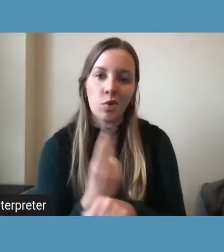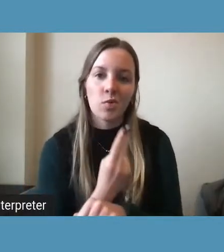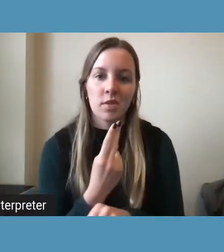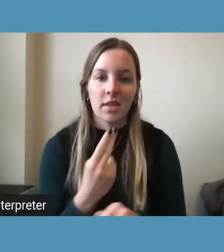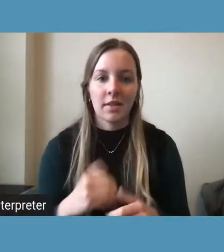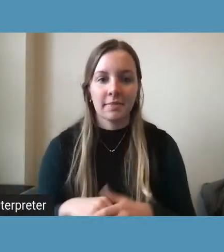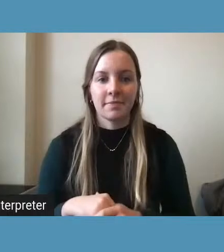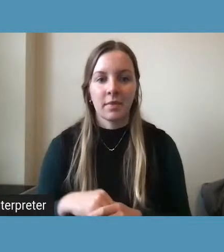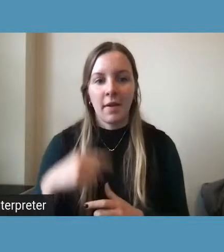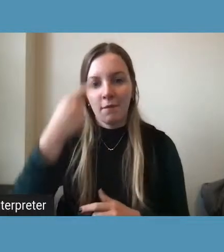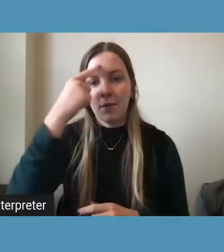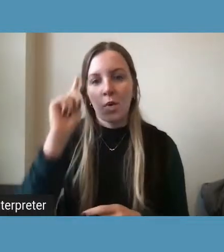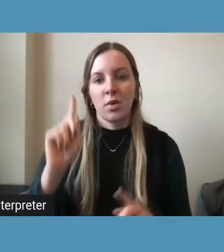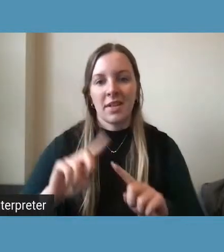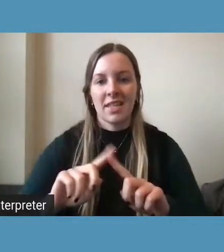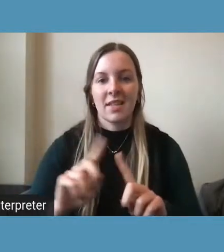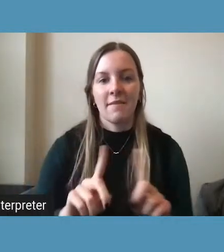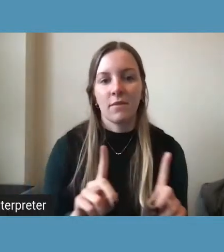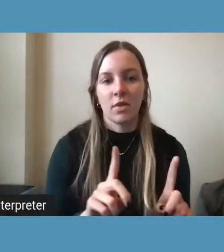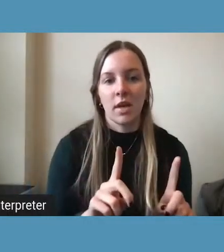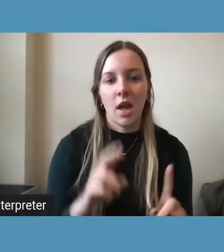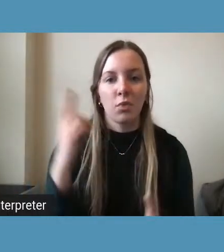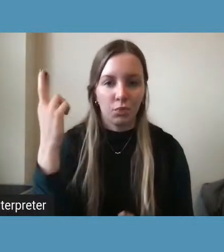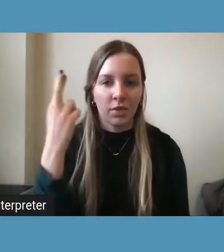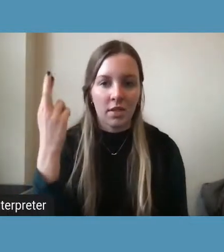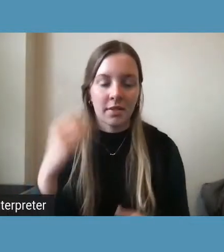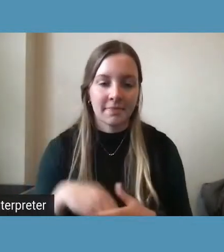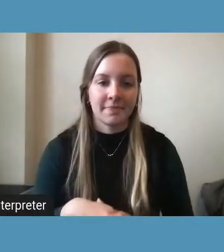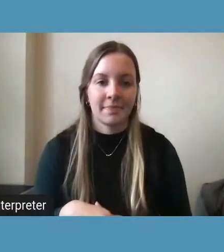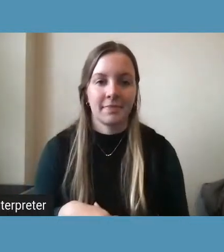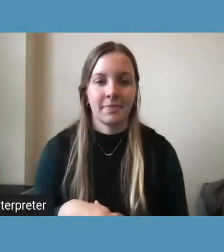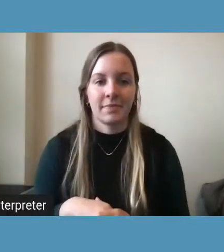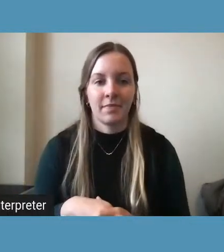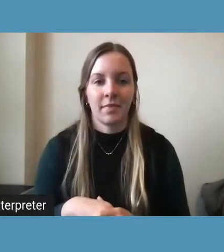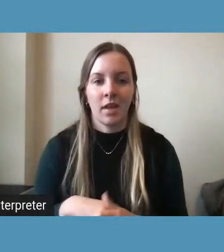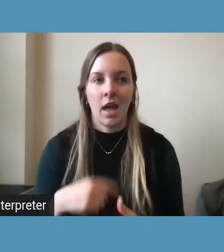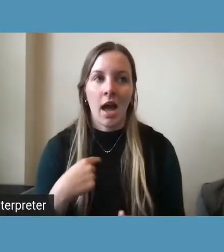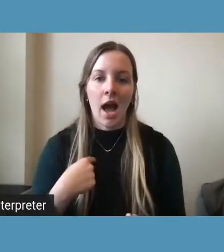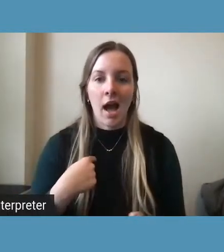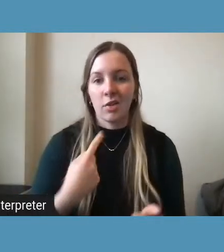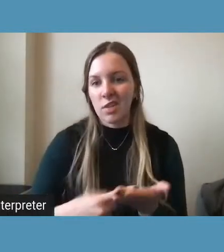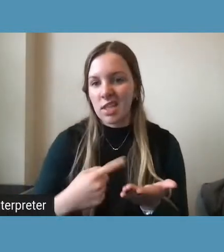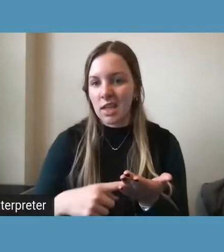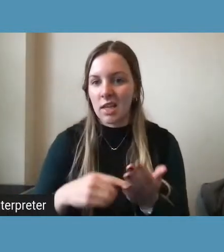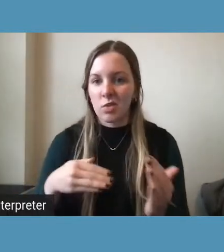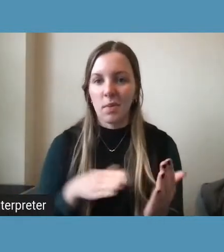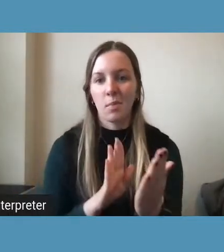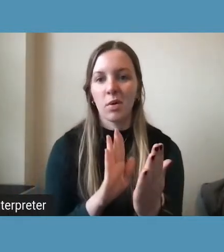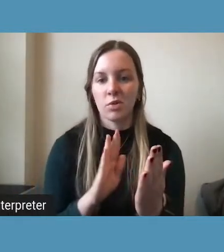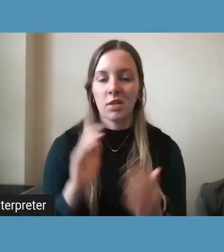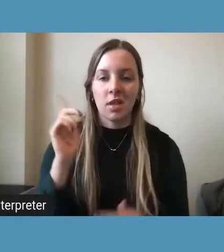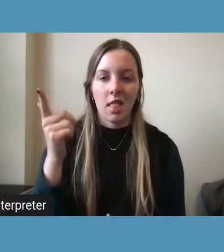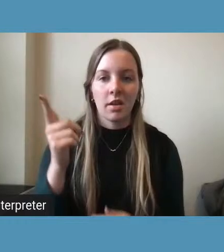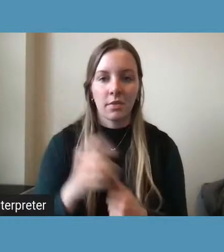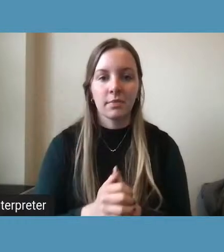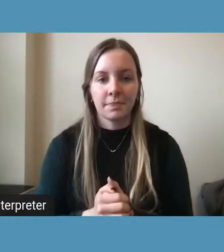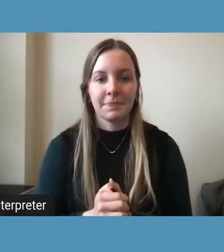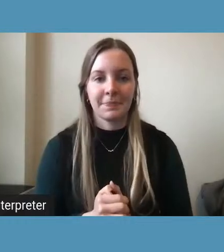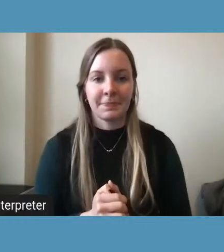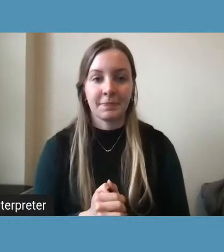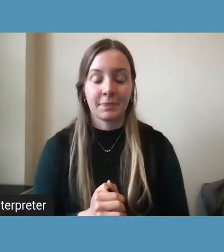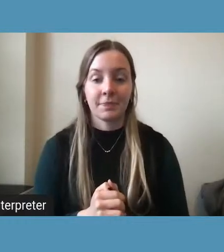I'll be talking about some approaches that we take to that last part as we go through today. So I